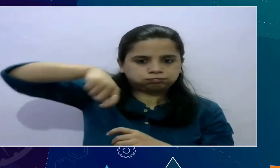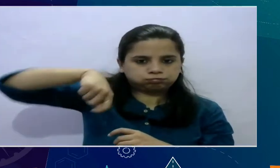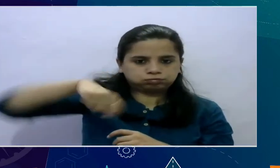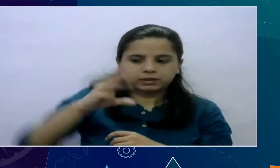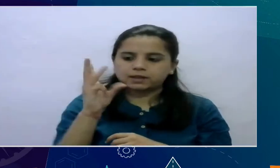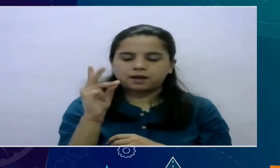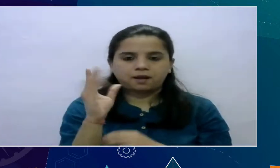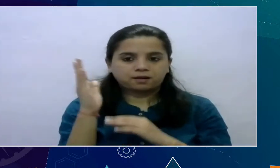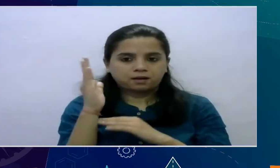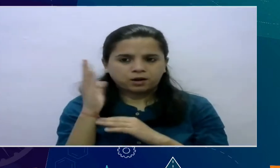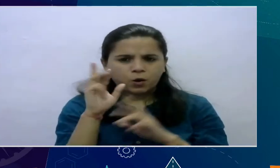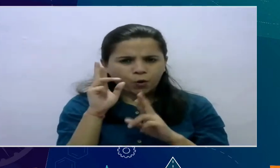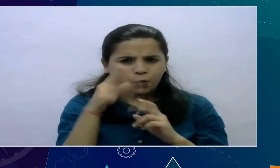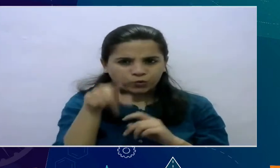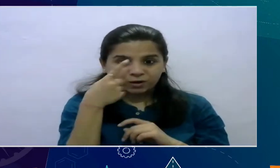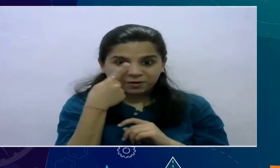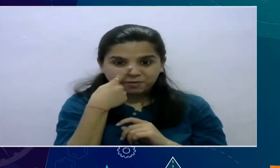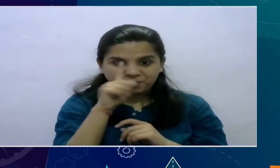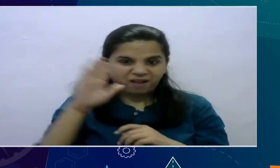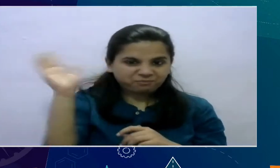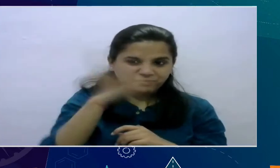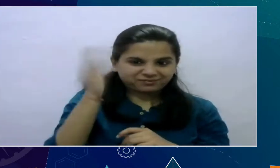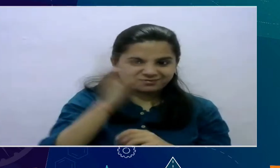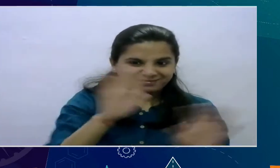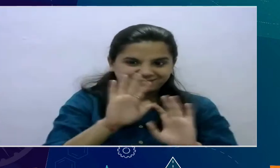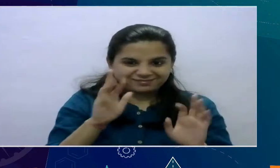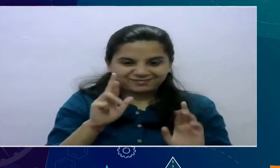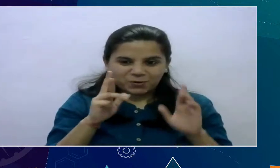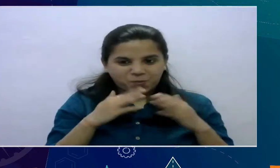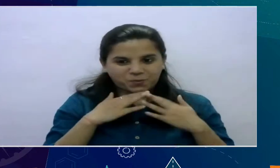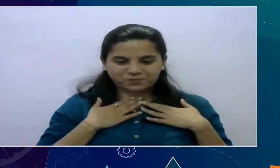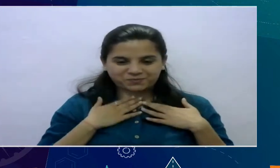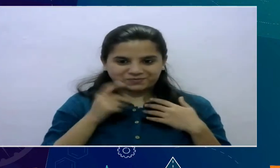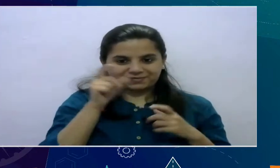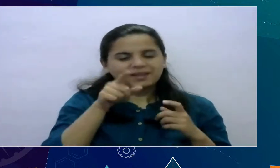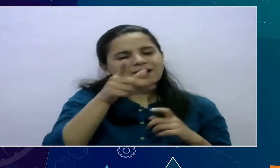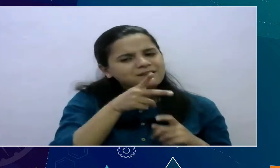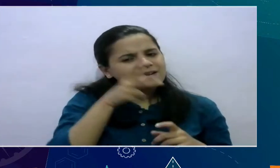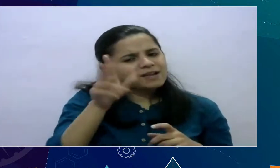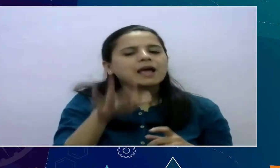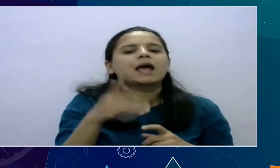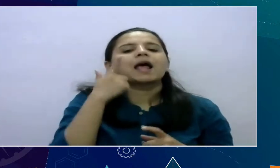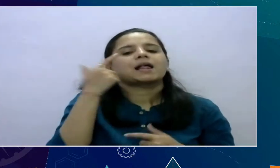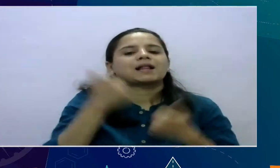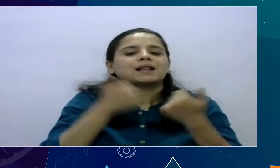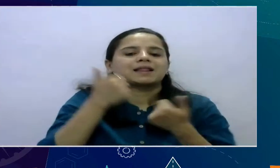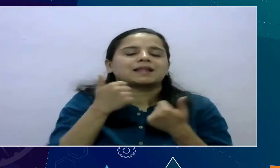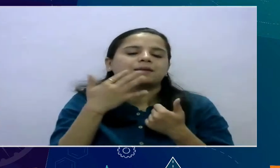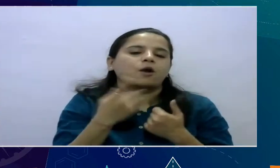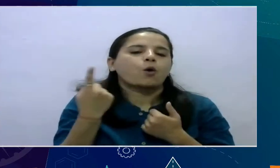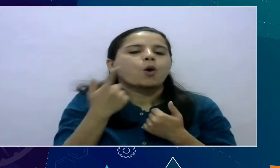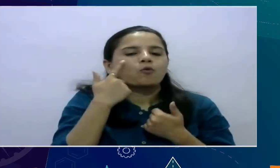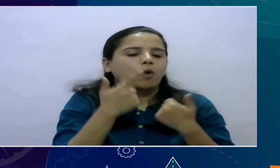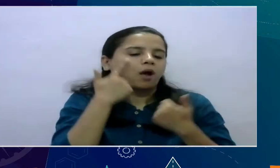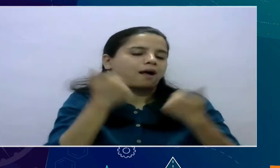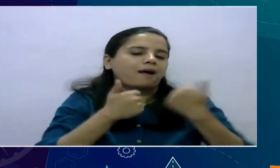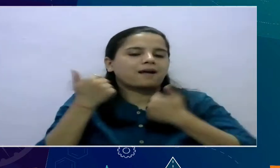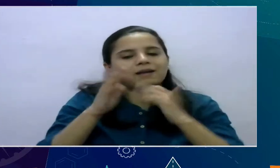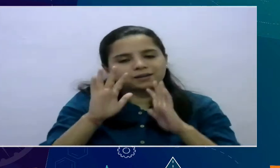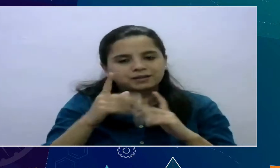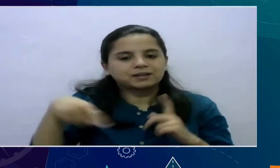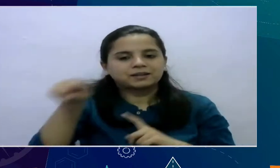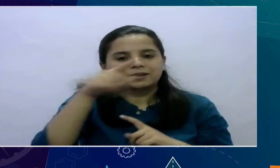Okay, I hope your mummy is not going to be annoyed with you, but just tell her that you are just doing an experiment.